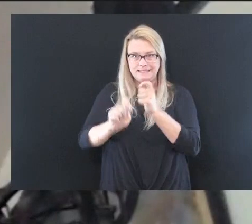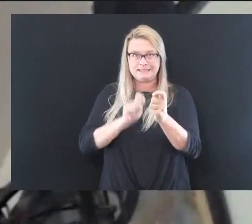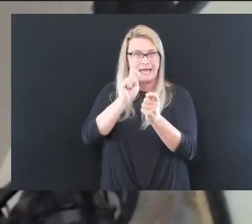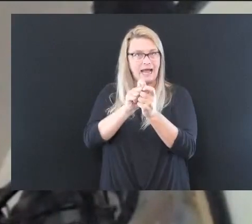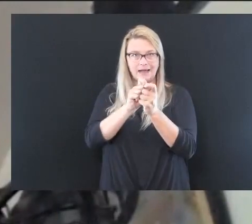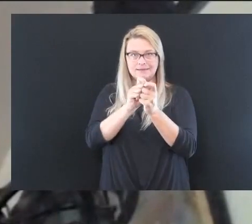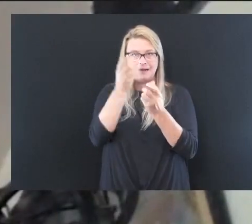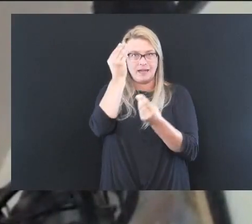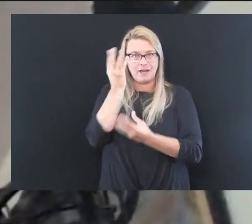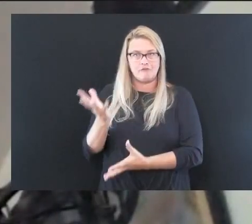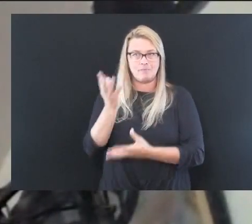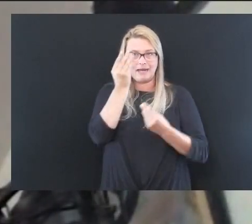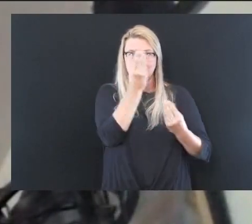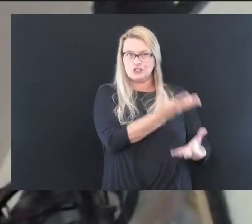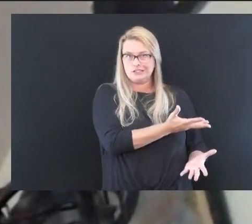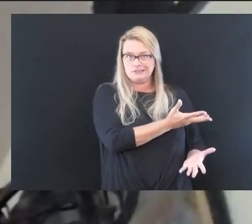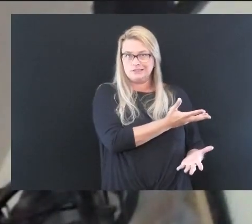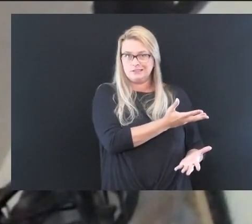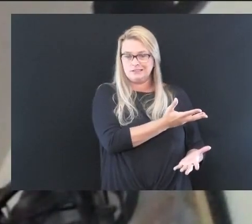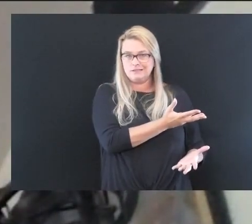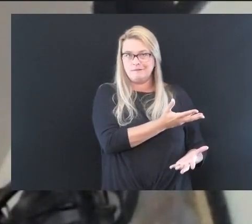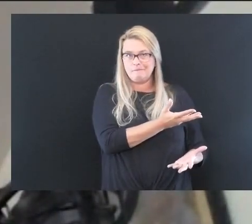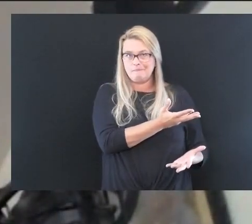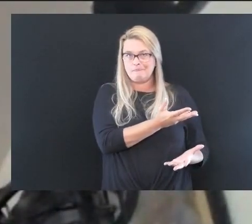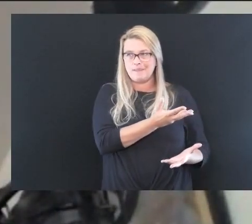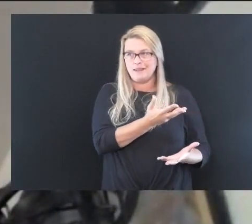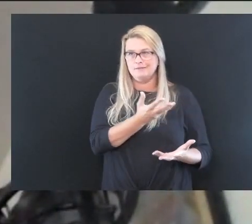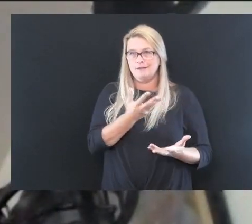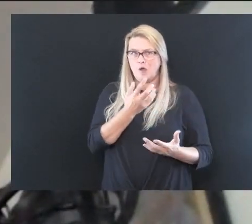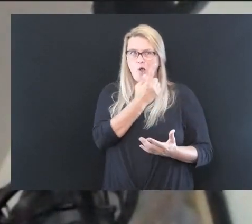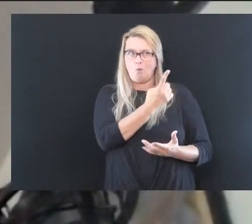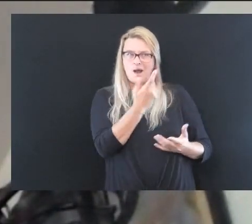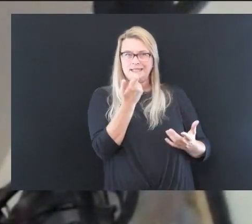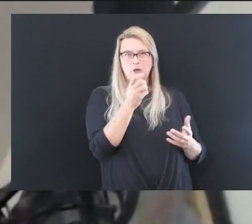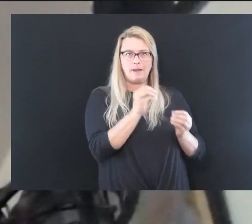data, though one is more, I don't want to say massaged, but